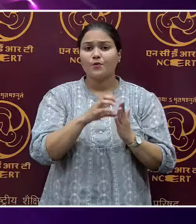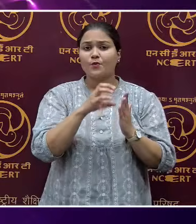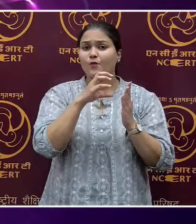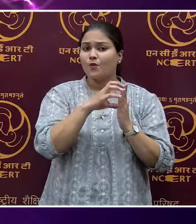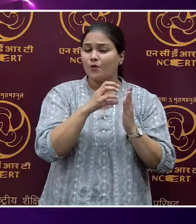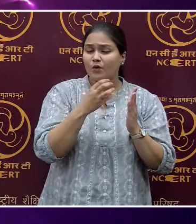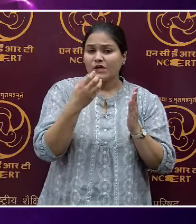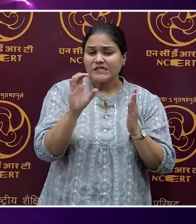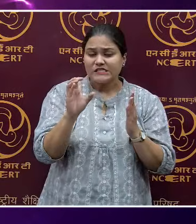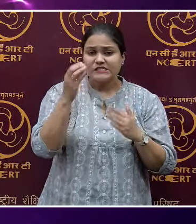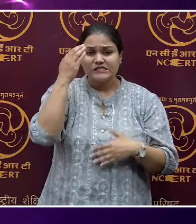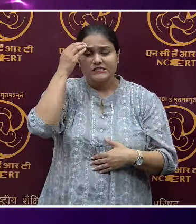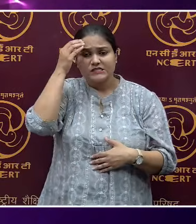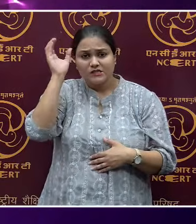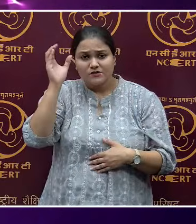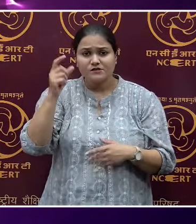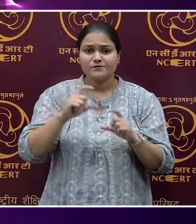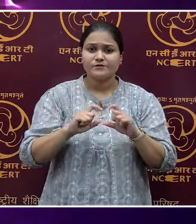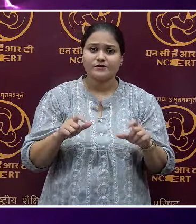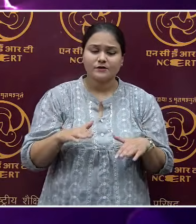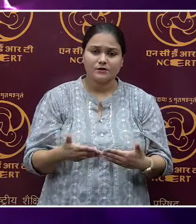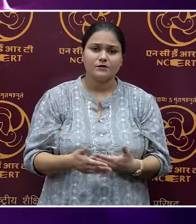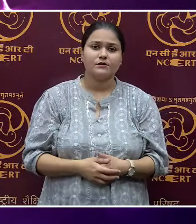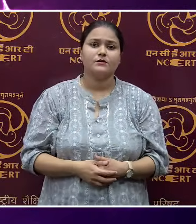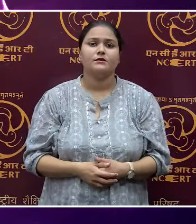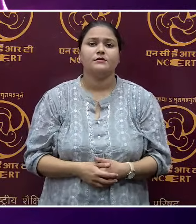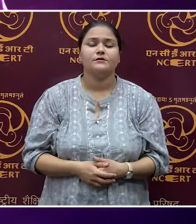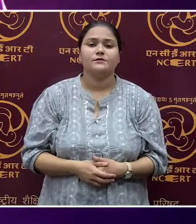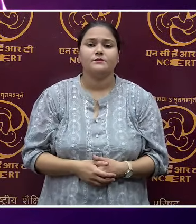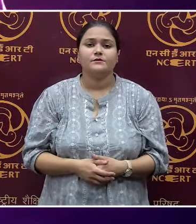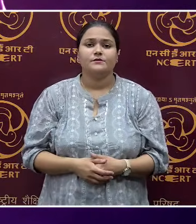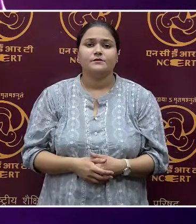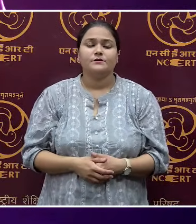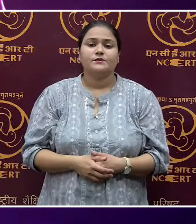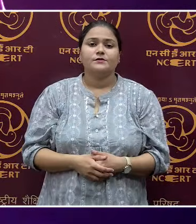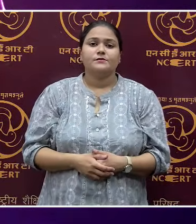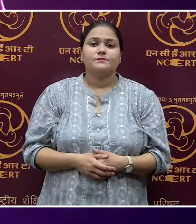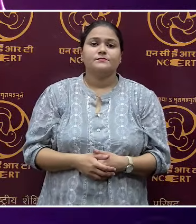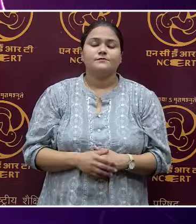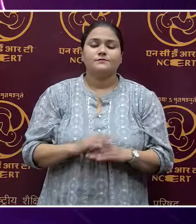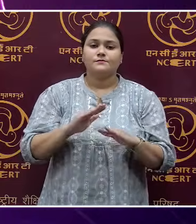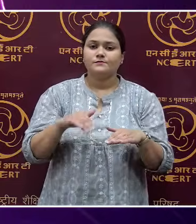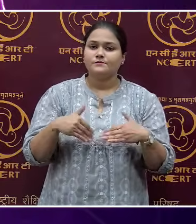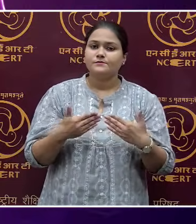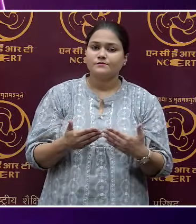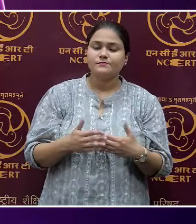how the flow of execution changes based on your those conditions. So after the theory,